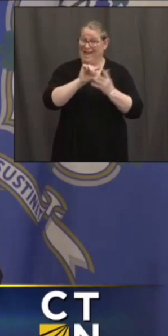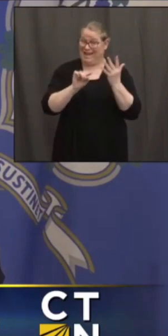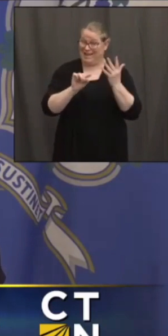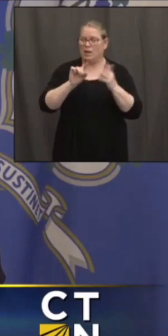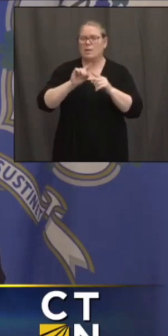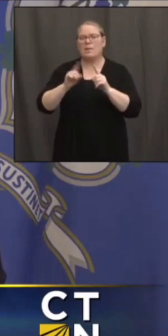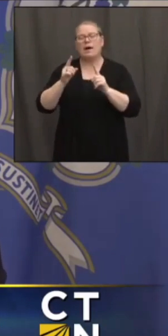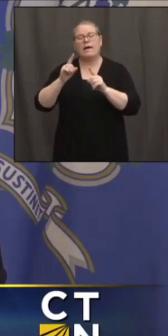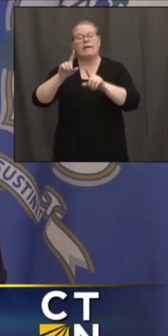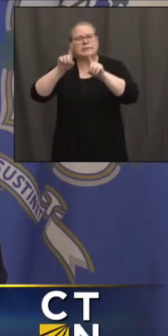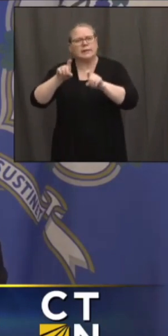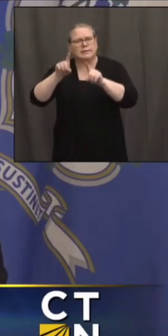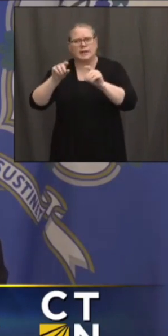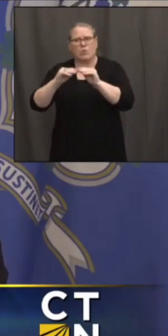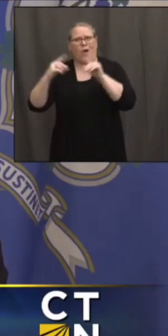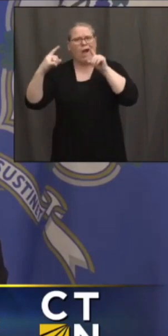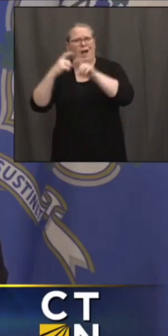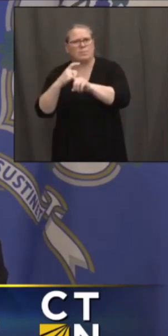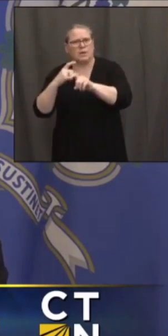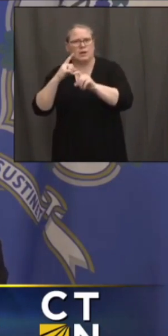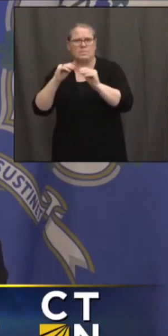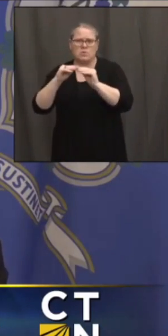that's probably the limiting factor.